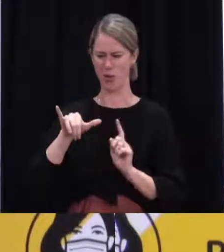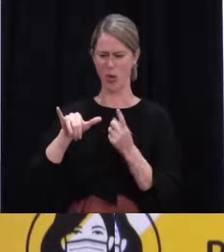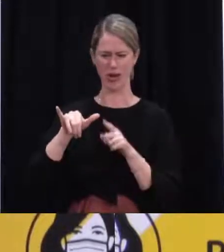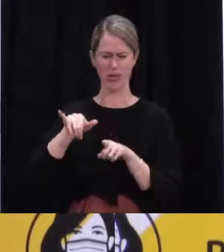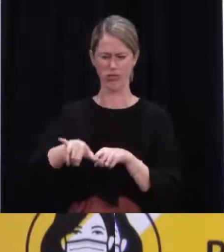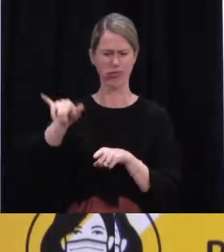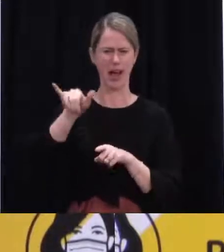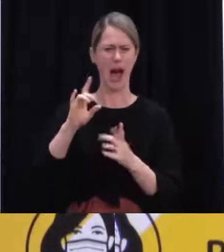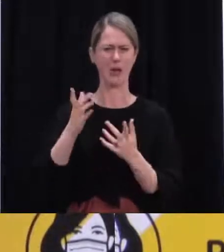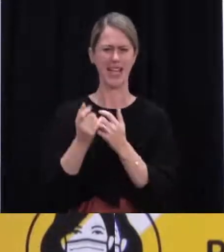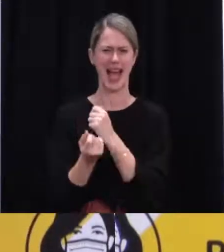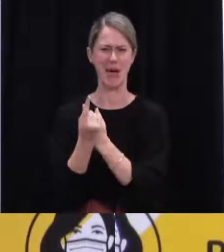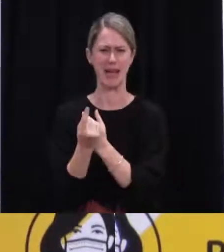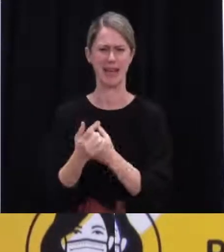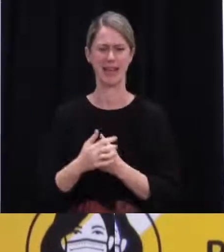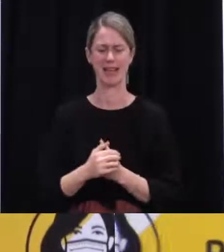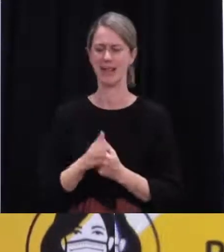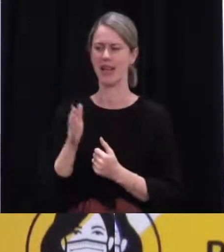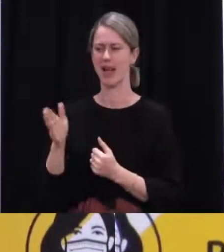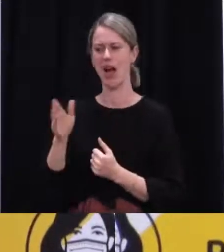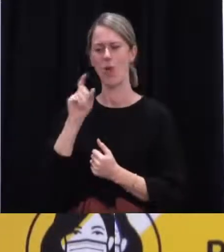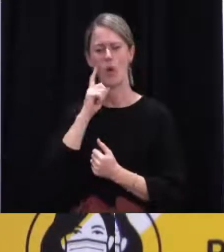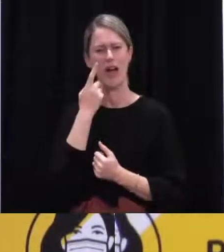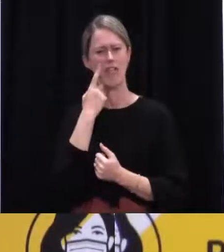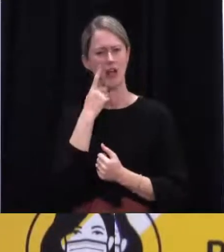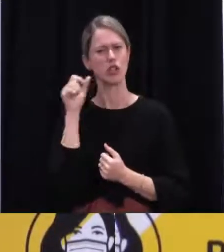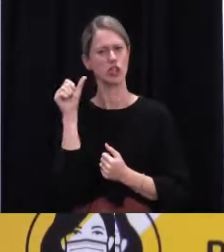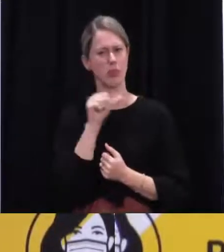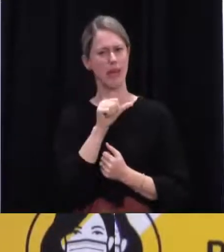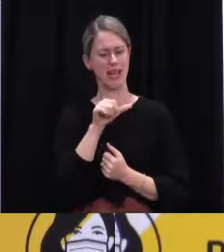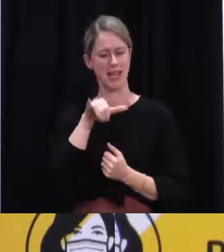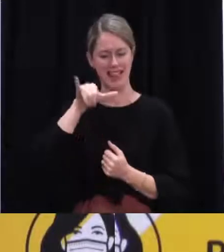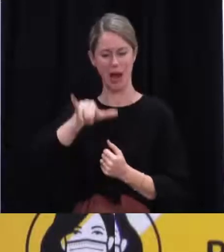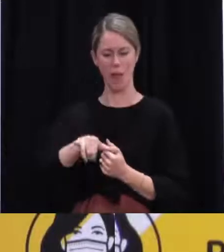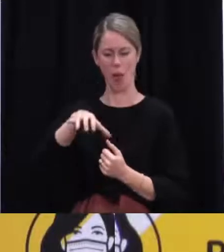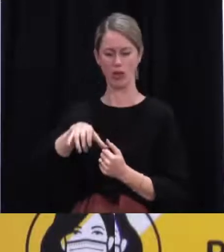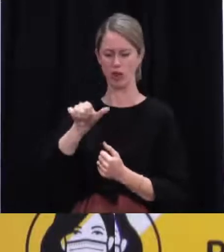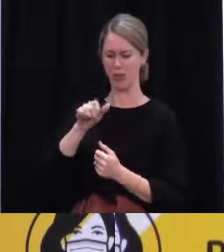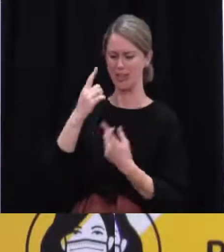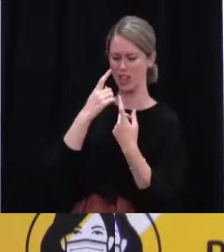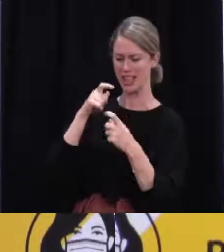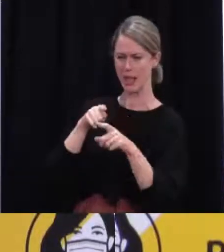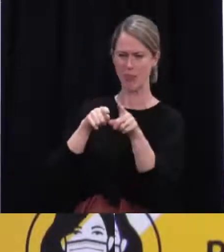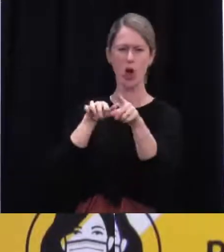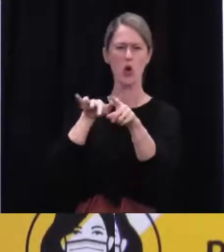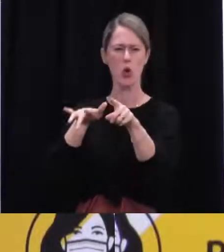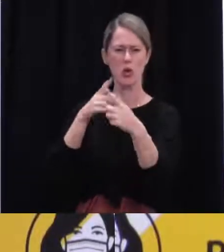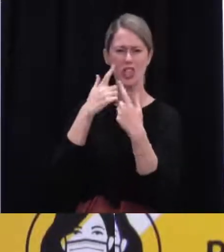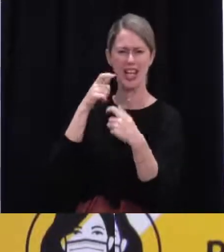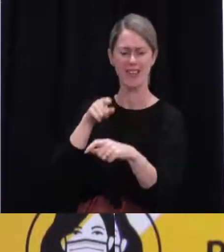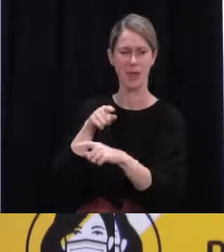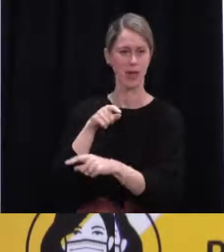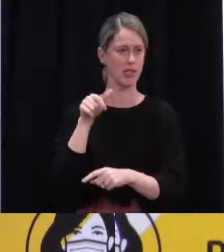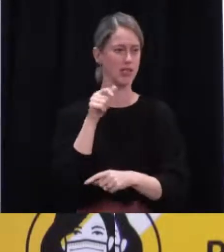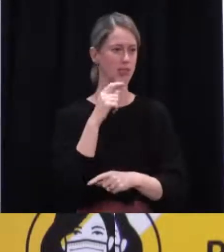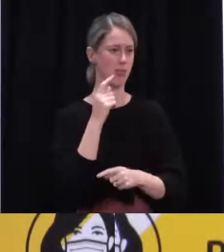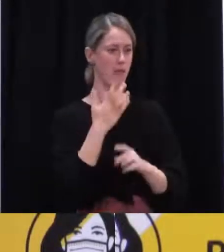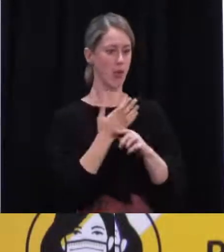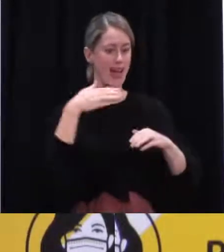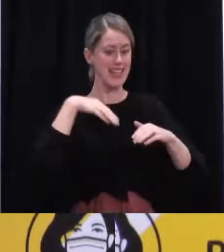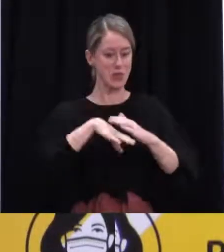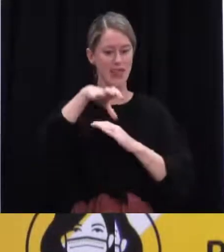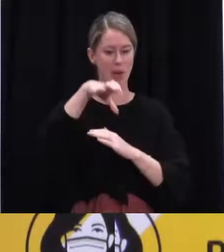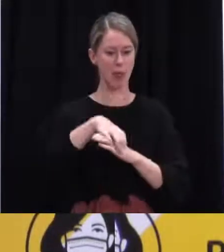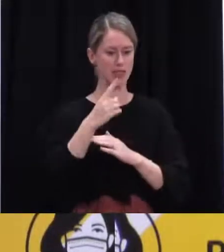in the country? Yeah, look, I'll look again at that. They should be being checked at the airport. They should be being checked before they can even get into the airport